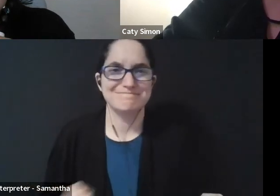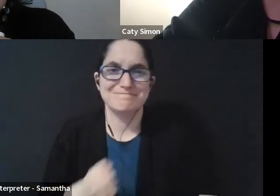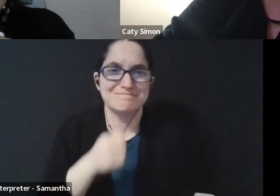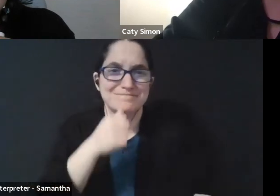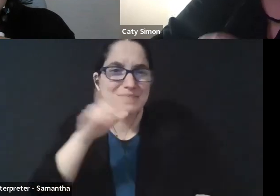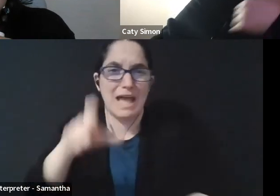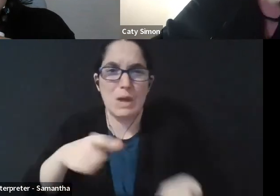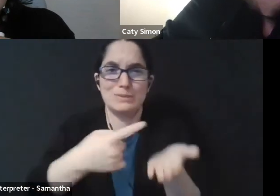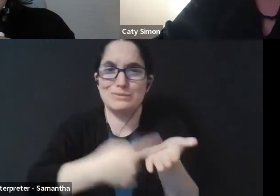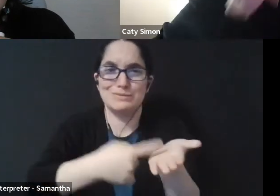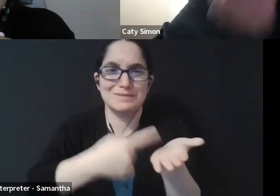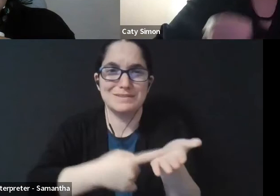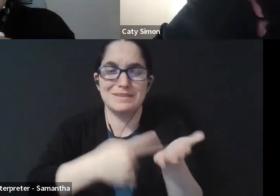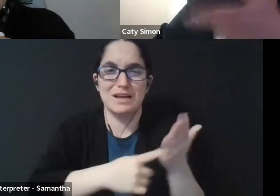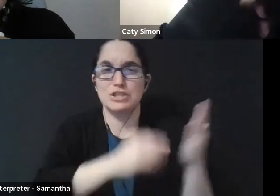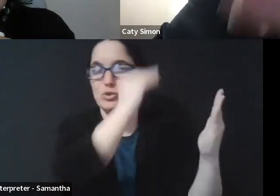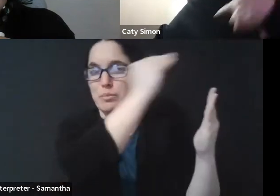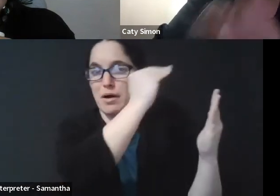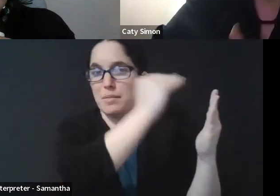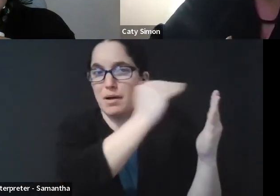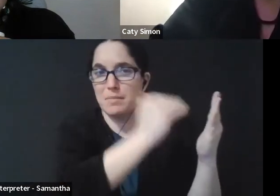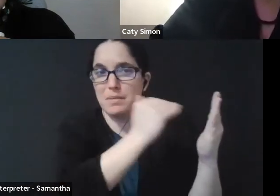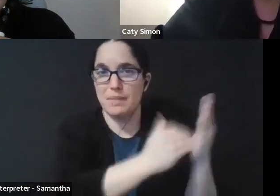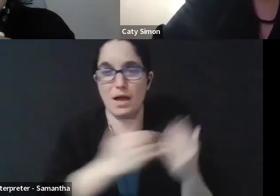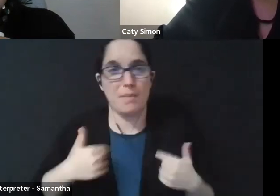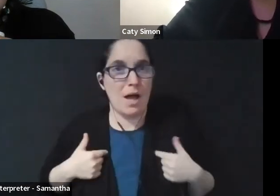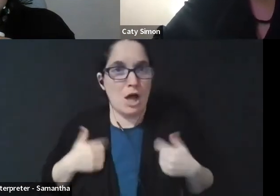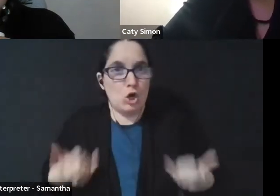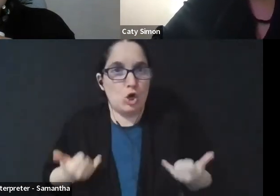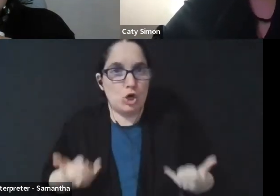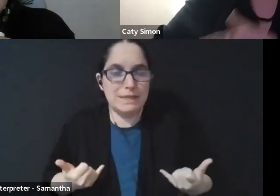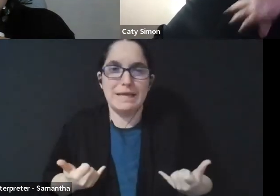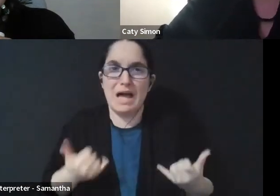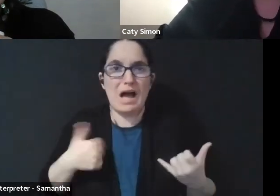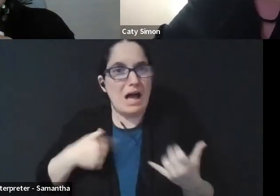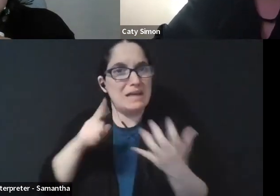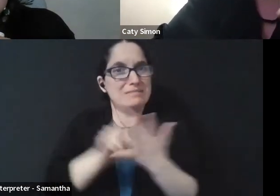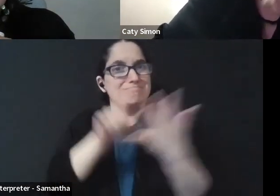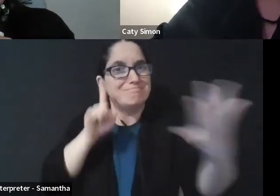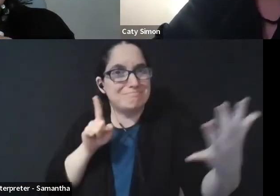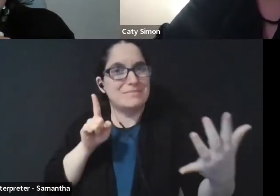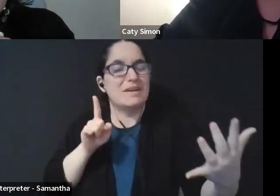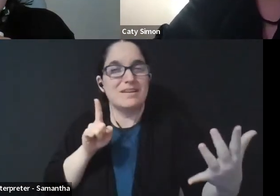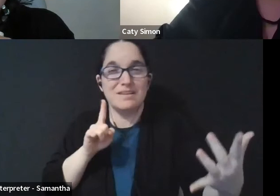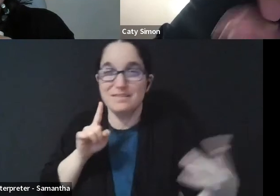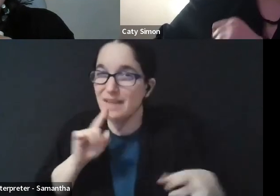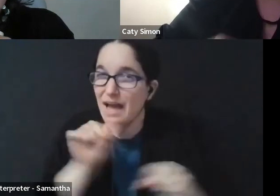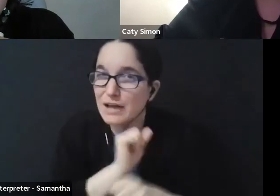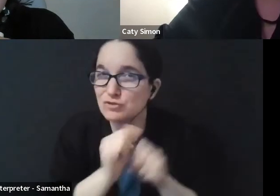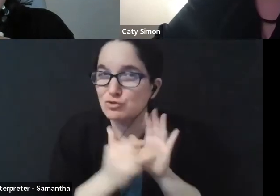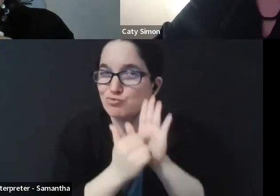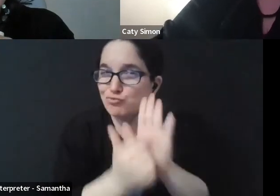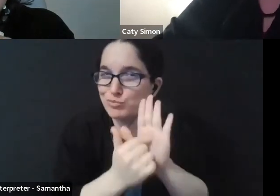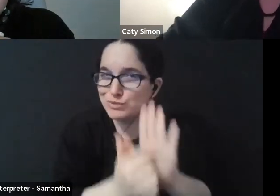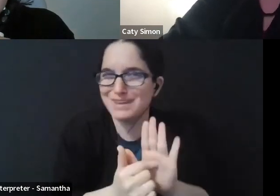ways that, you know, like list out the ways that I am currently marginalized in order to prove how representative I am